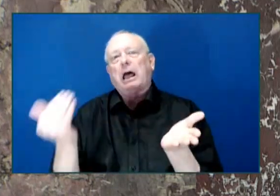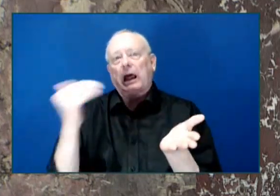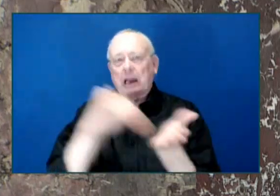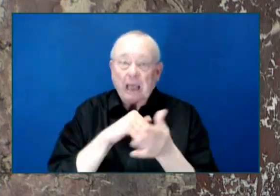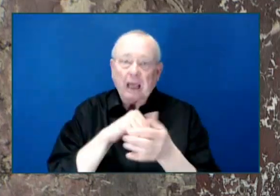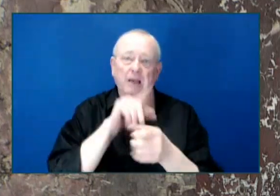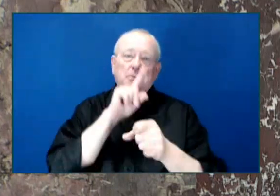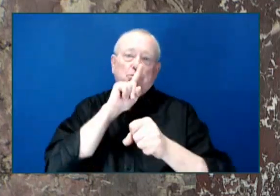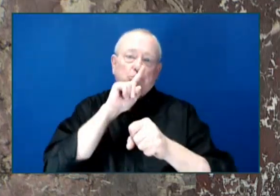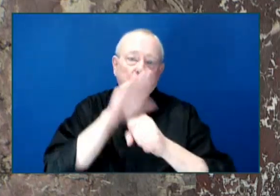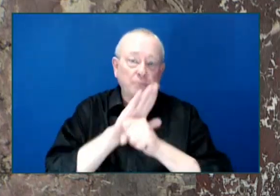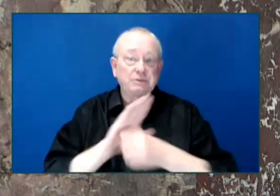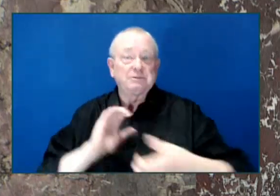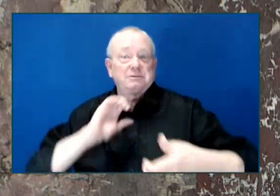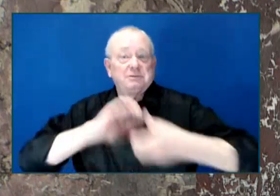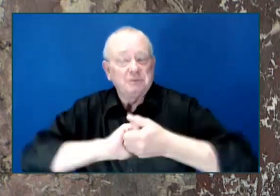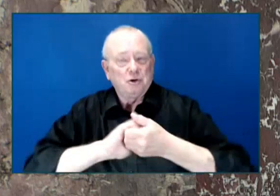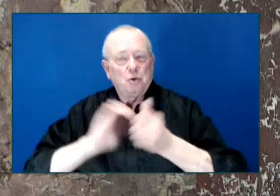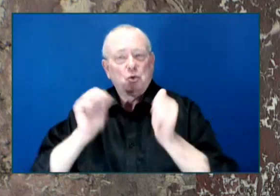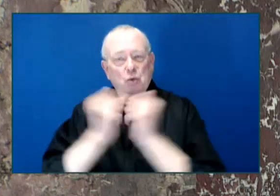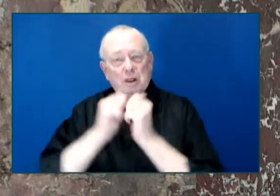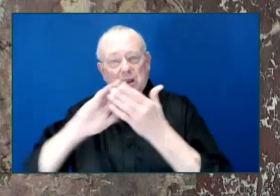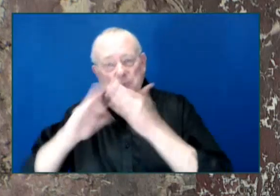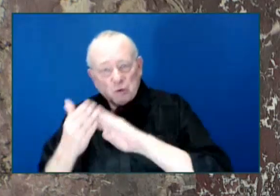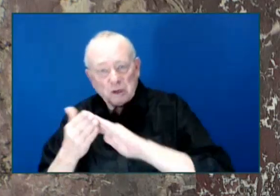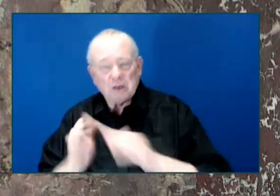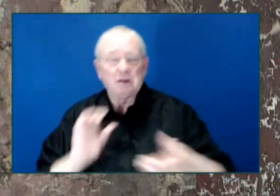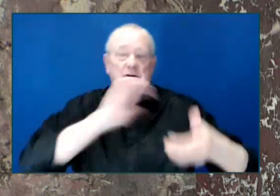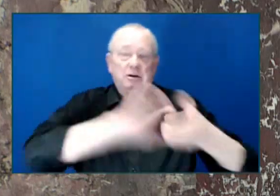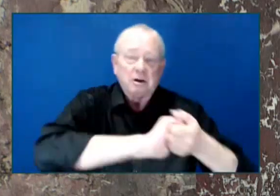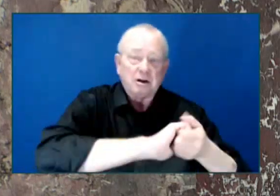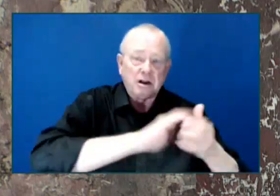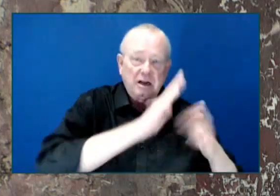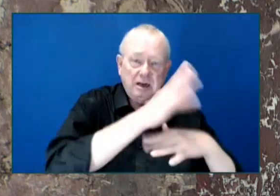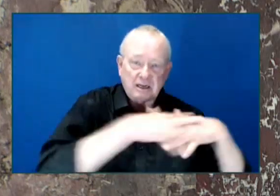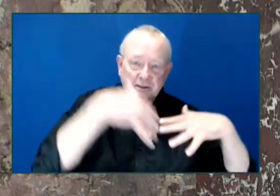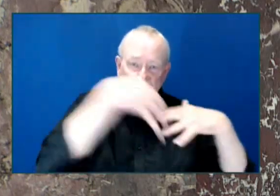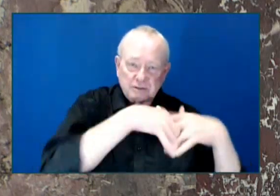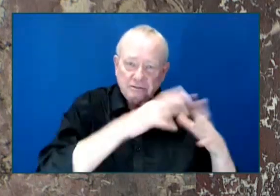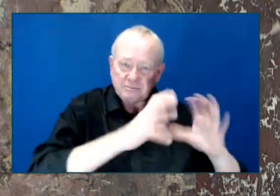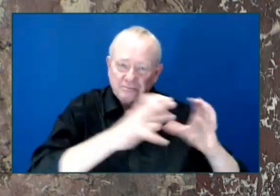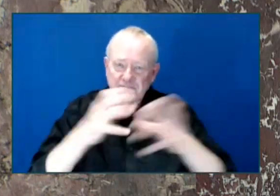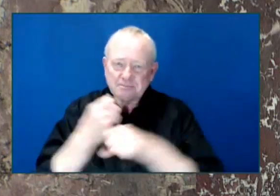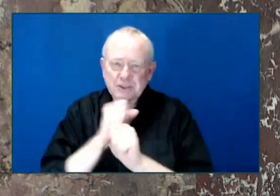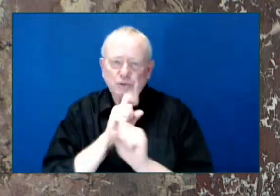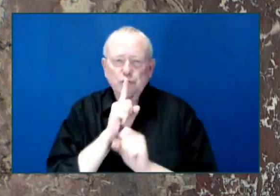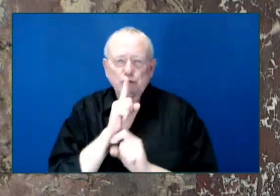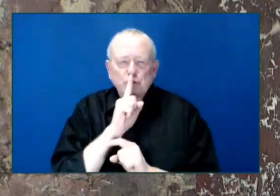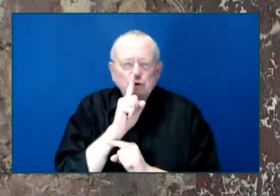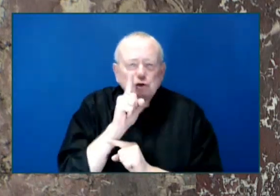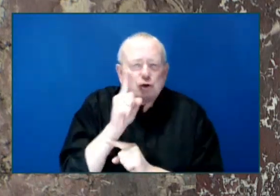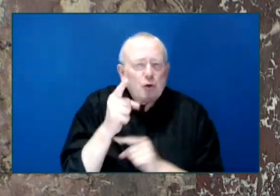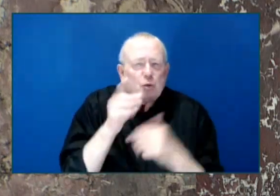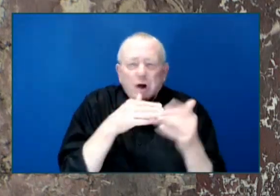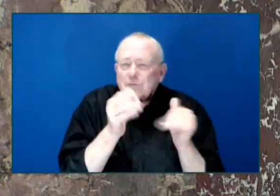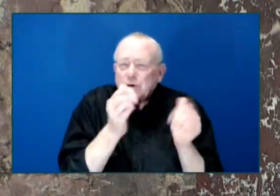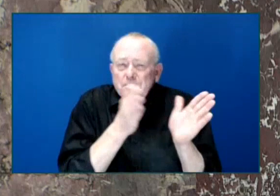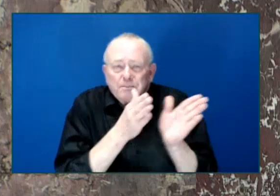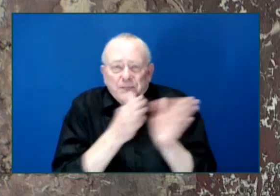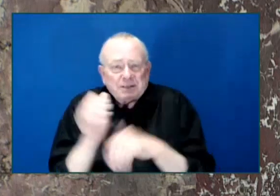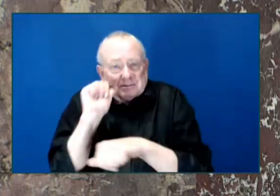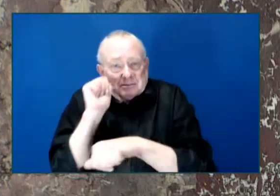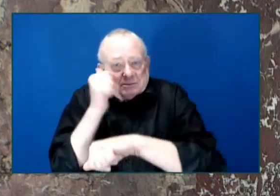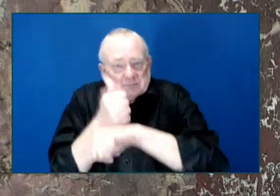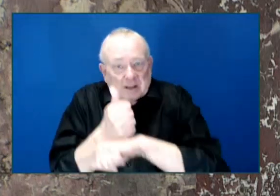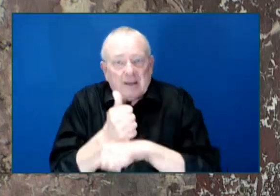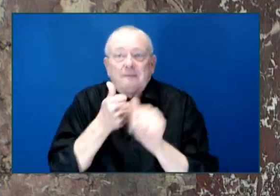been a number of meetings to further that engagement, to make sure that the model we come up with is evidence-based, is supportive of the unique needs